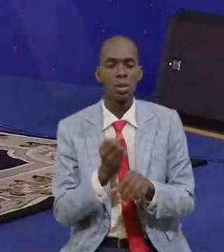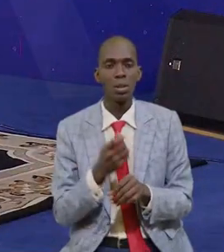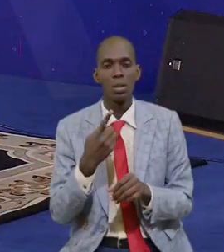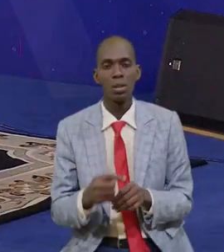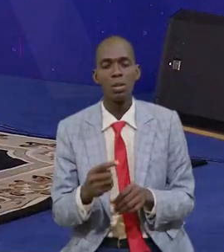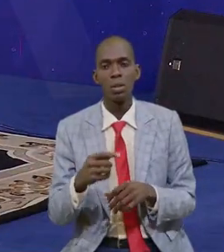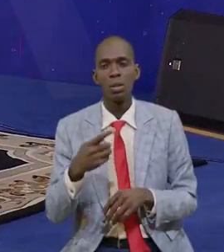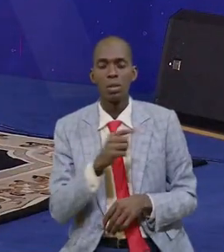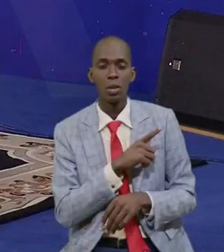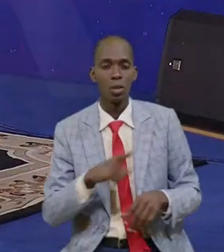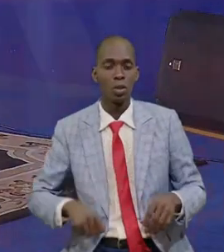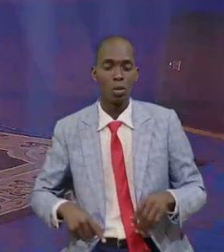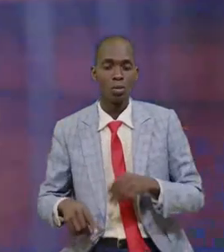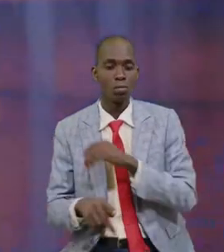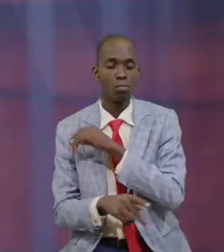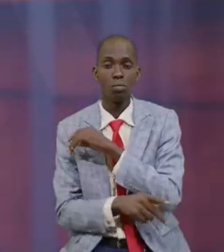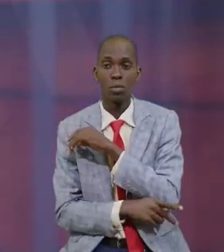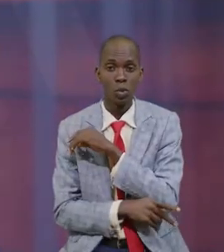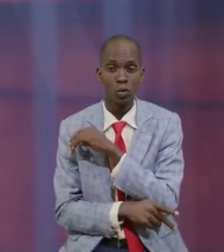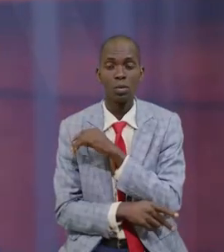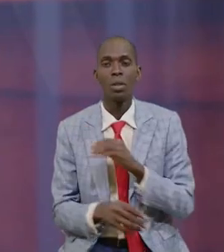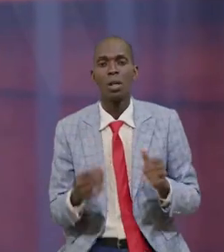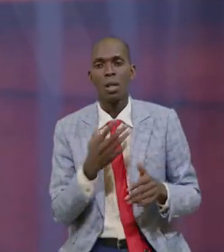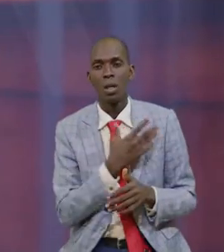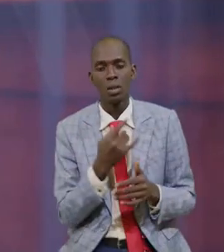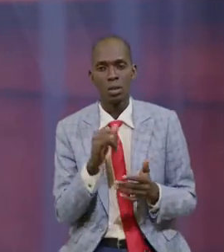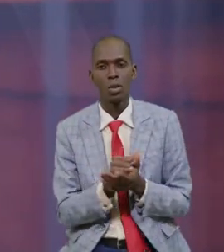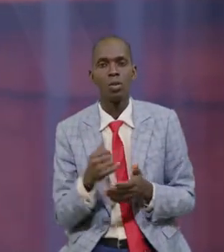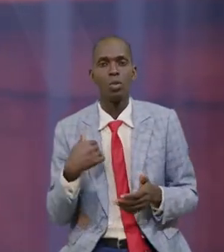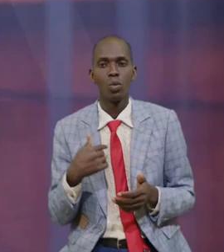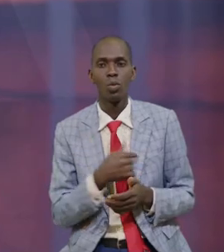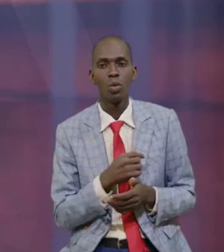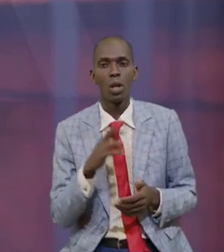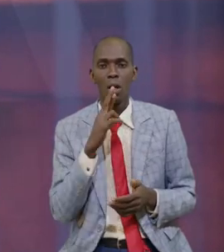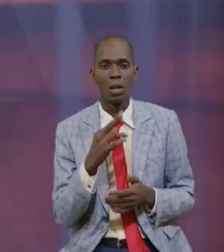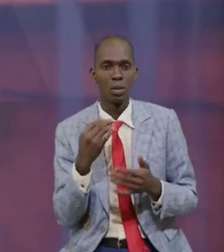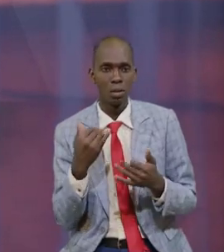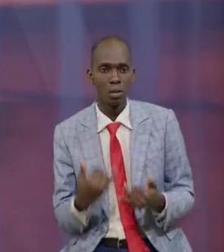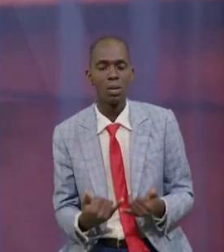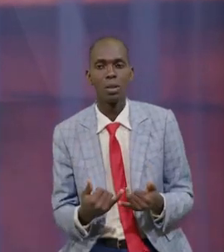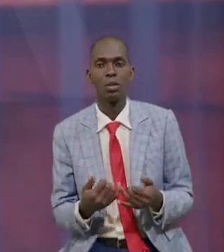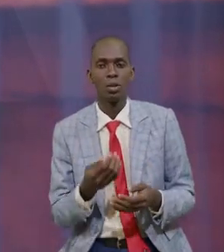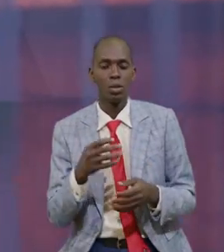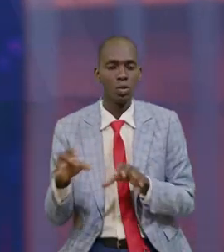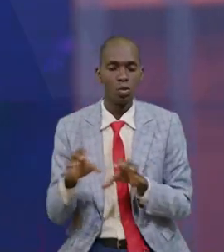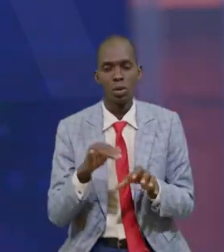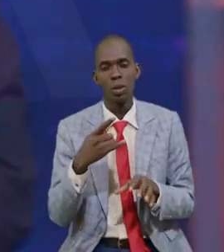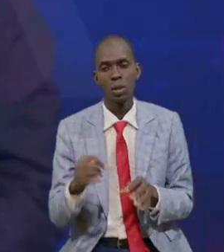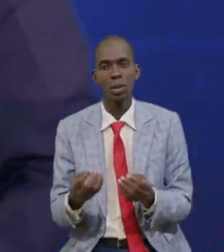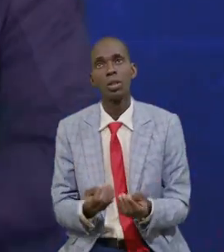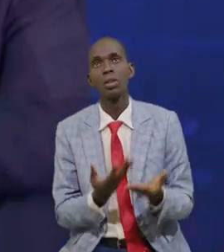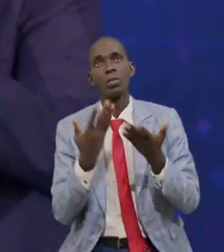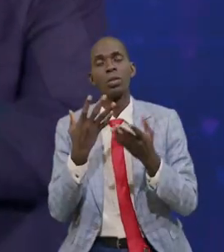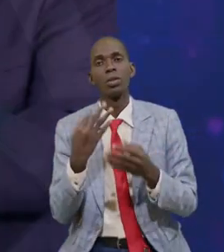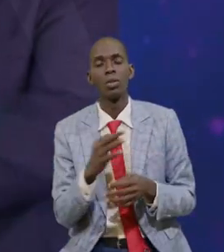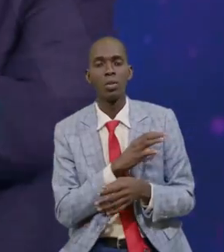that they are having the sacrifice of Jesus again. And they are taking